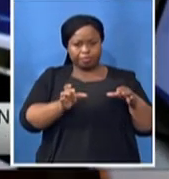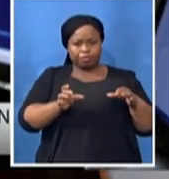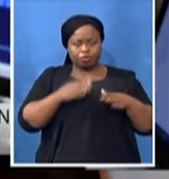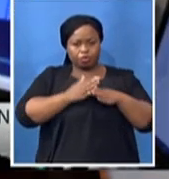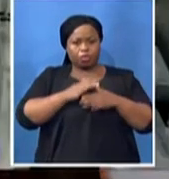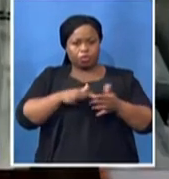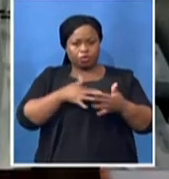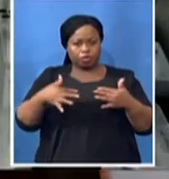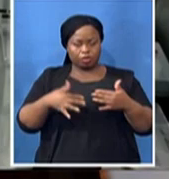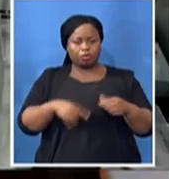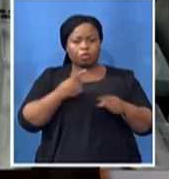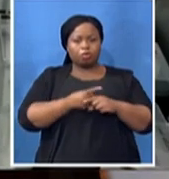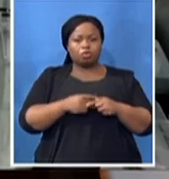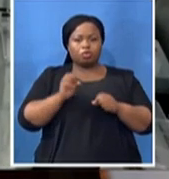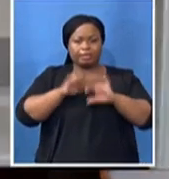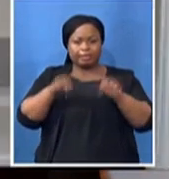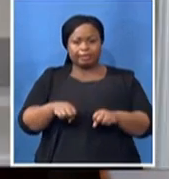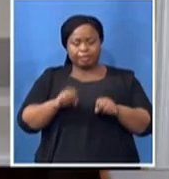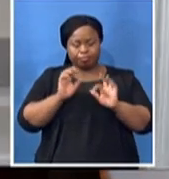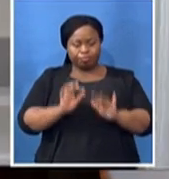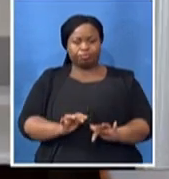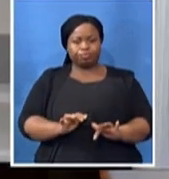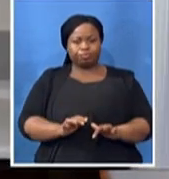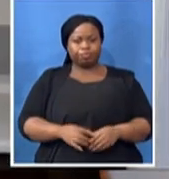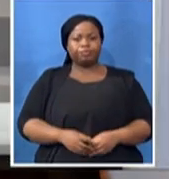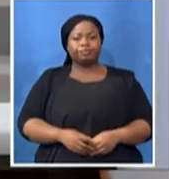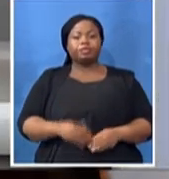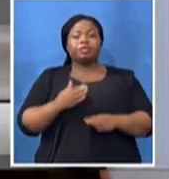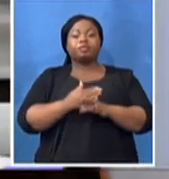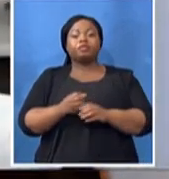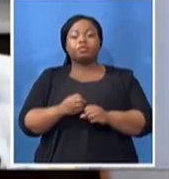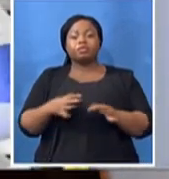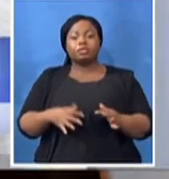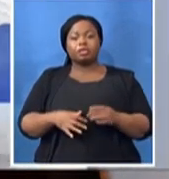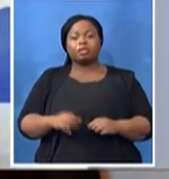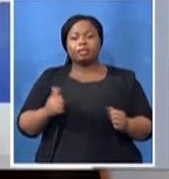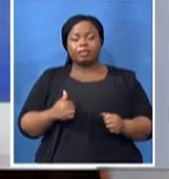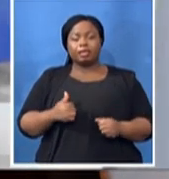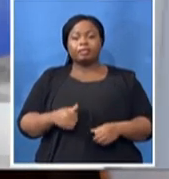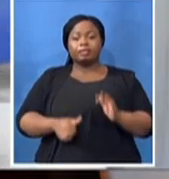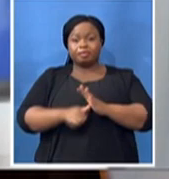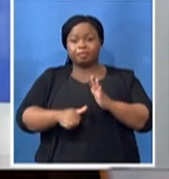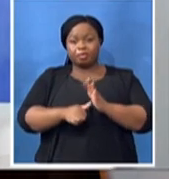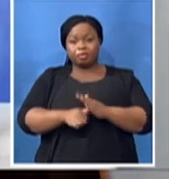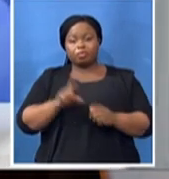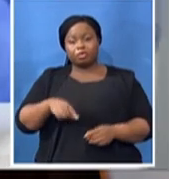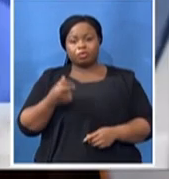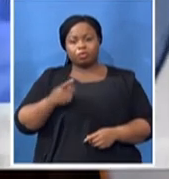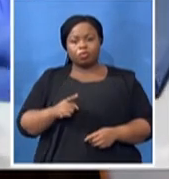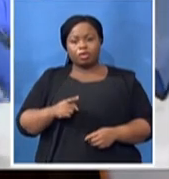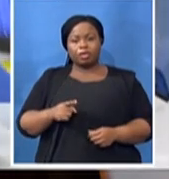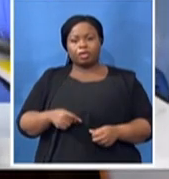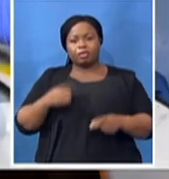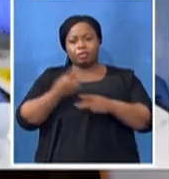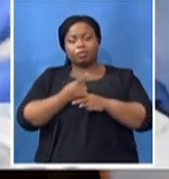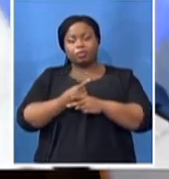onto worksheets. Before starting the run, it is very essential for us to spin the plate down in order to ensure that the